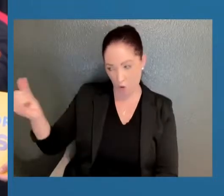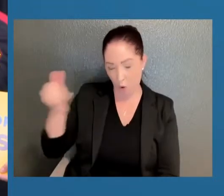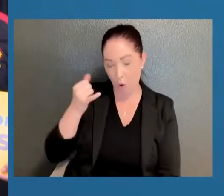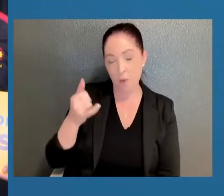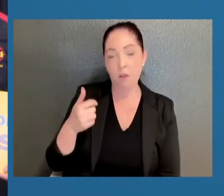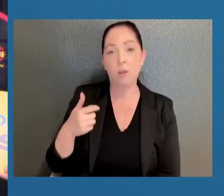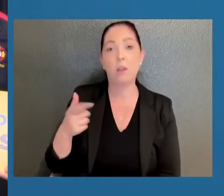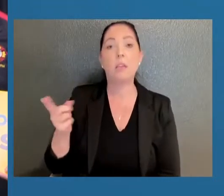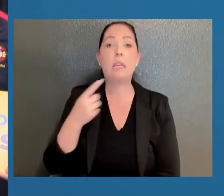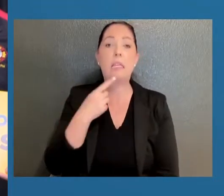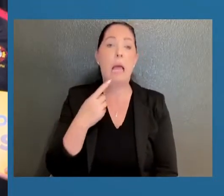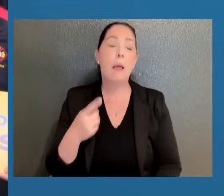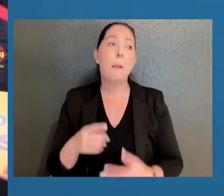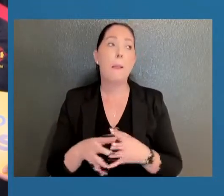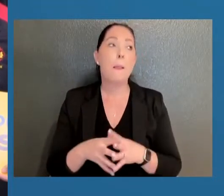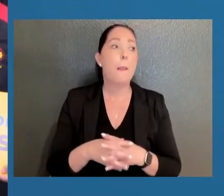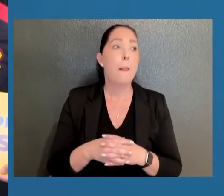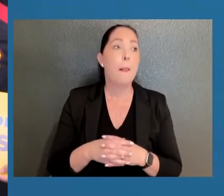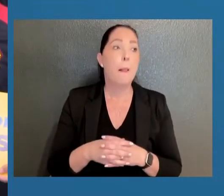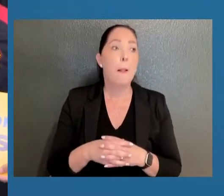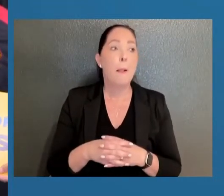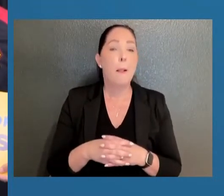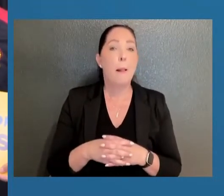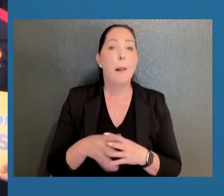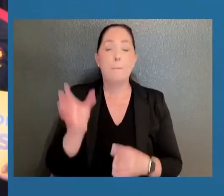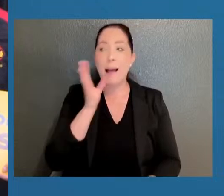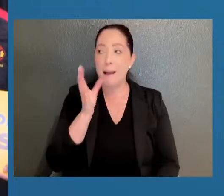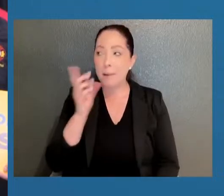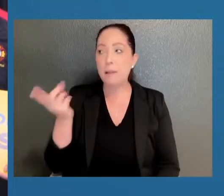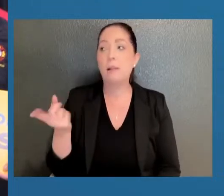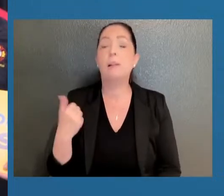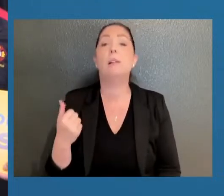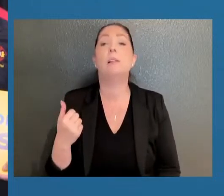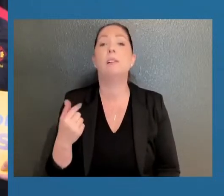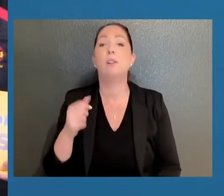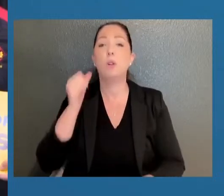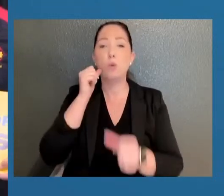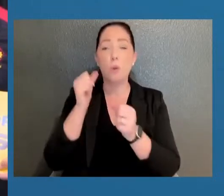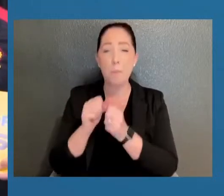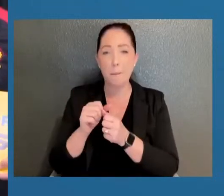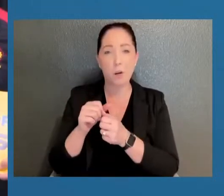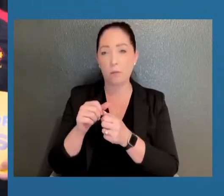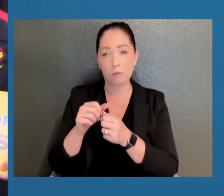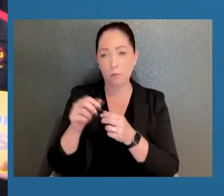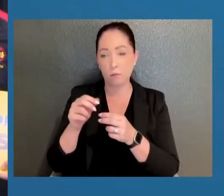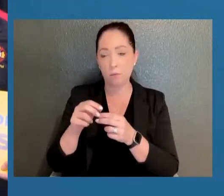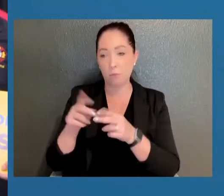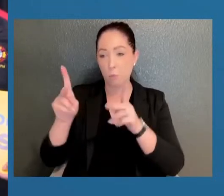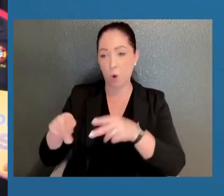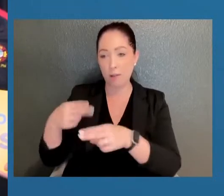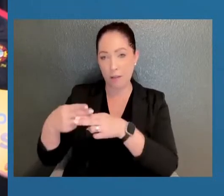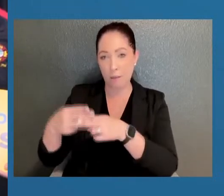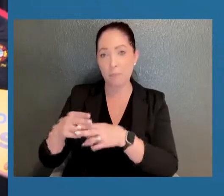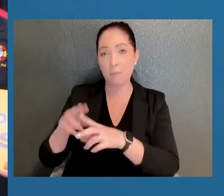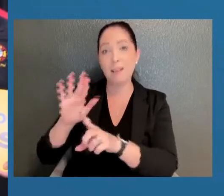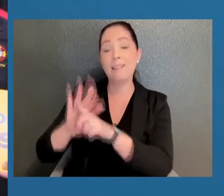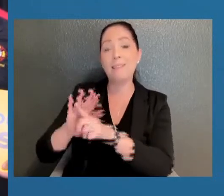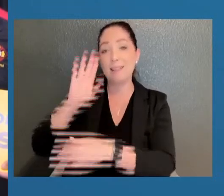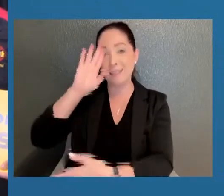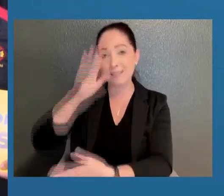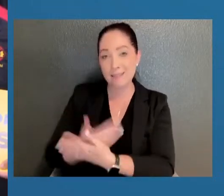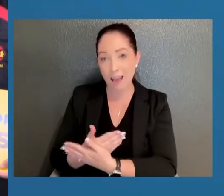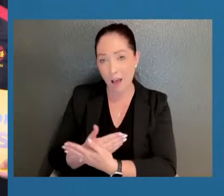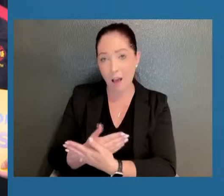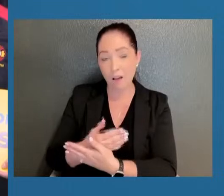And he says, "Mom, do you remember so-and-so?" I said, "Yes." He said his son just hung